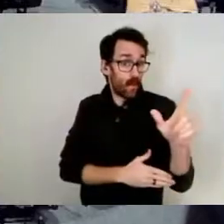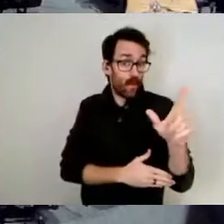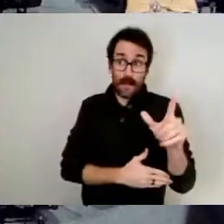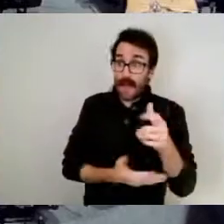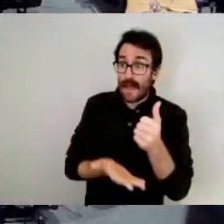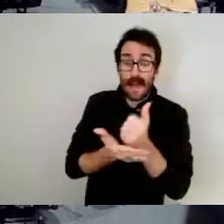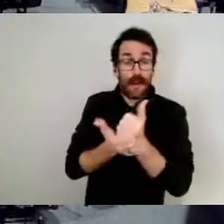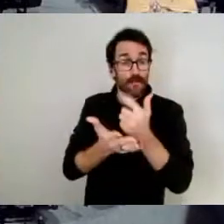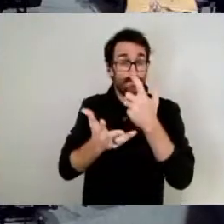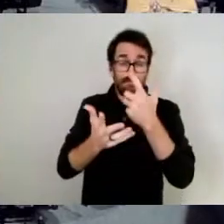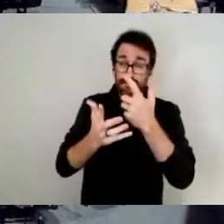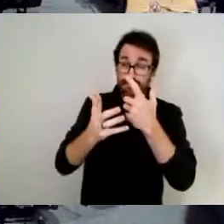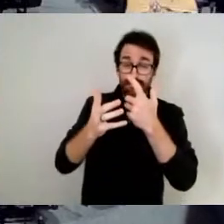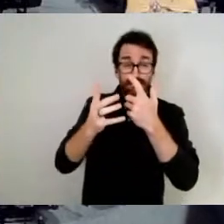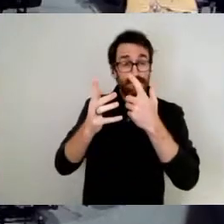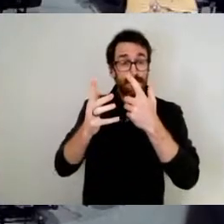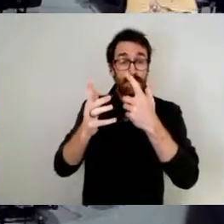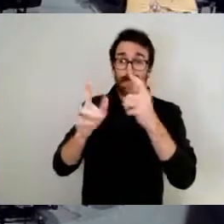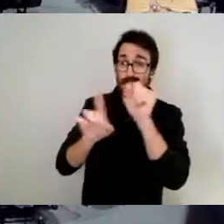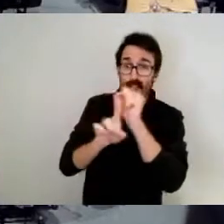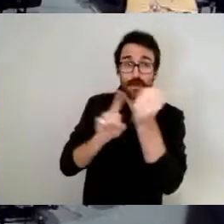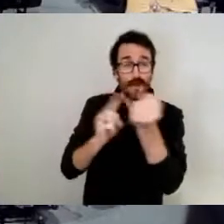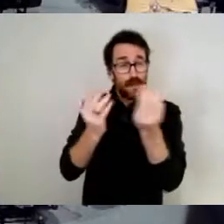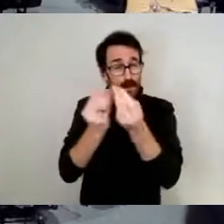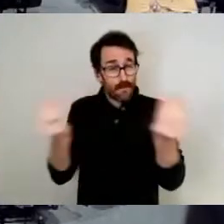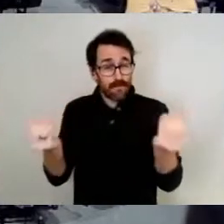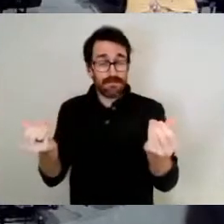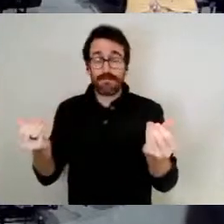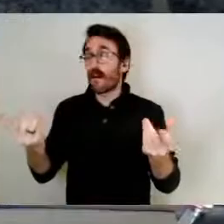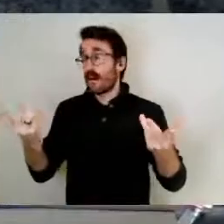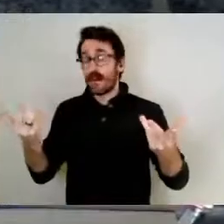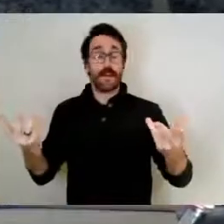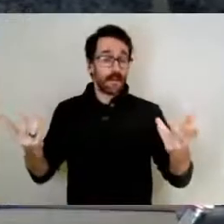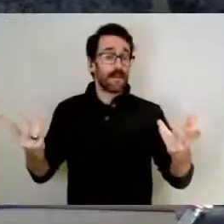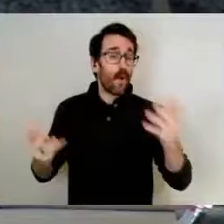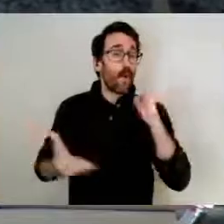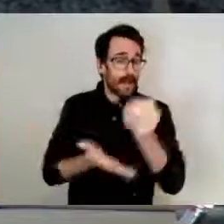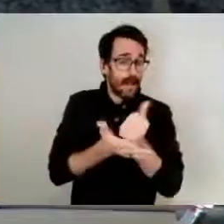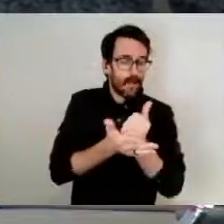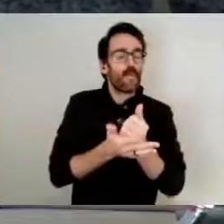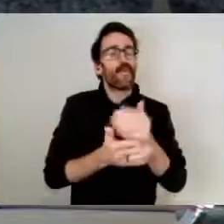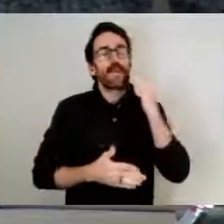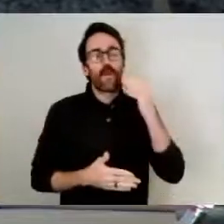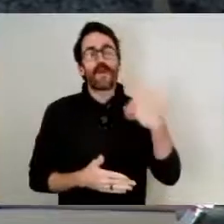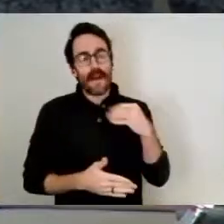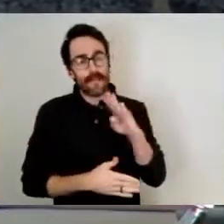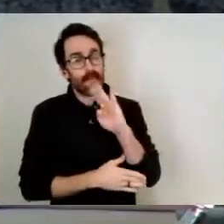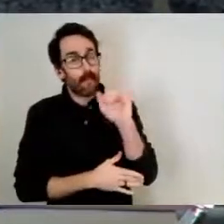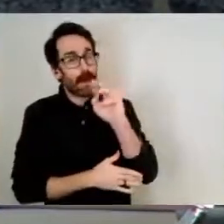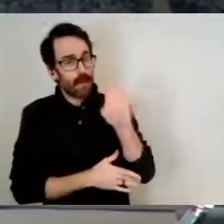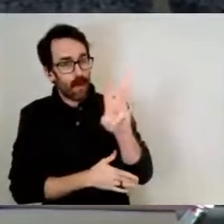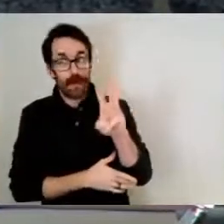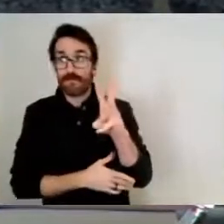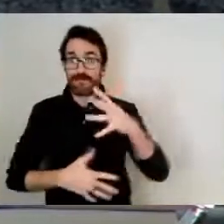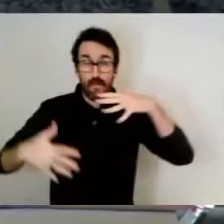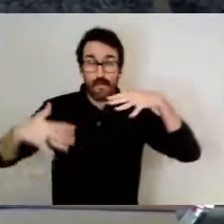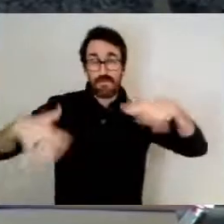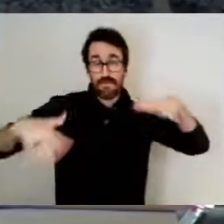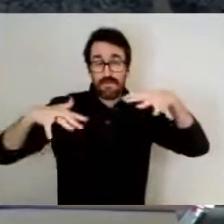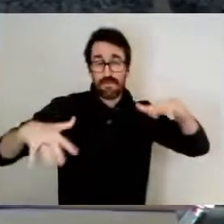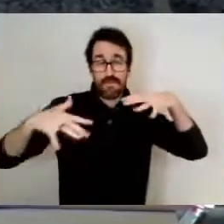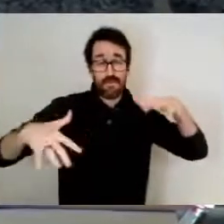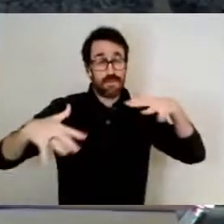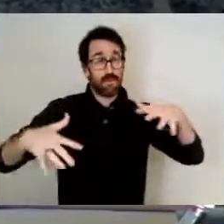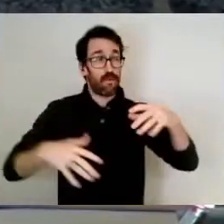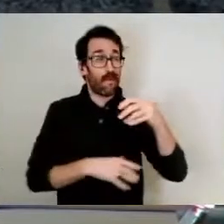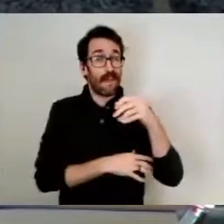won't compare me to the 89-year-old Washington correspondent that always goes first, too. Sorry about that.